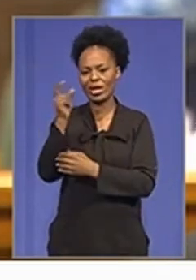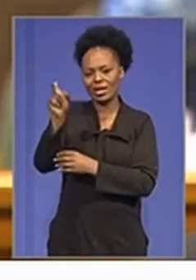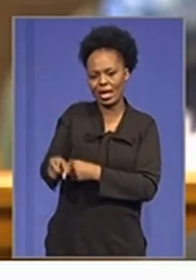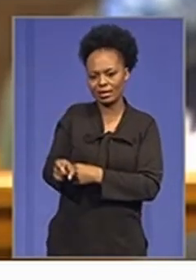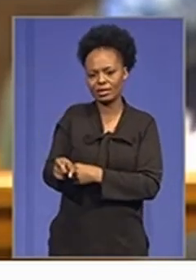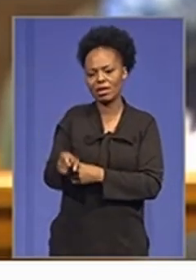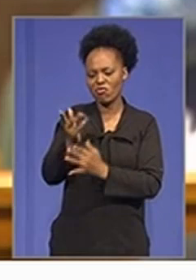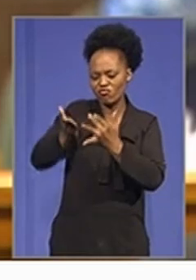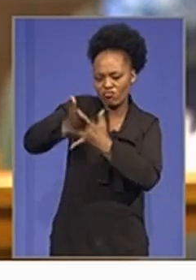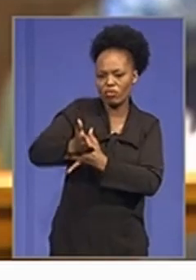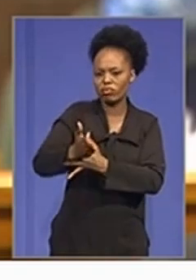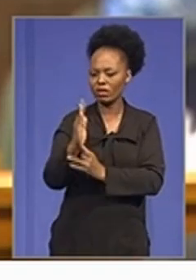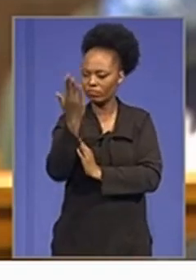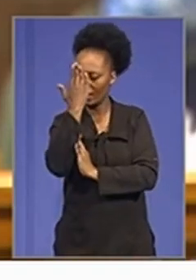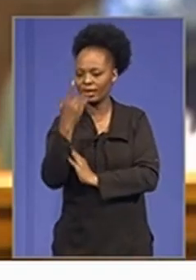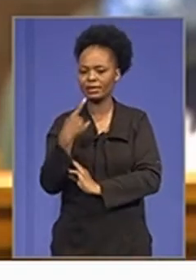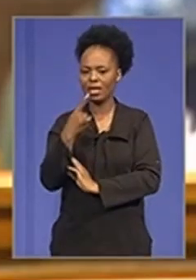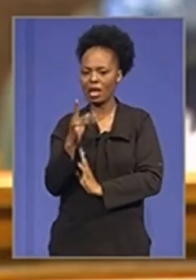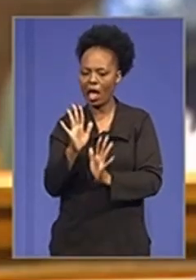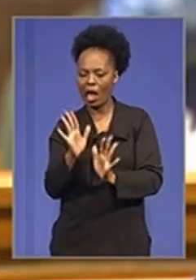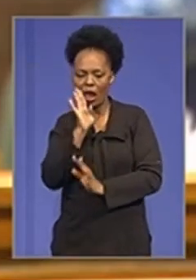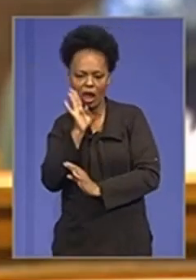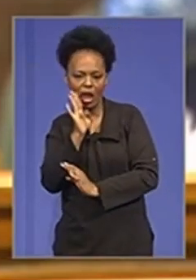his affidavit without asking the state if it was